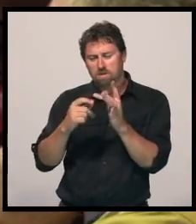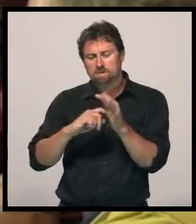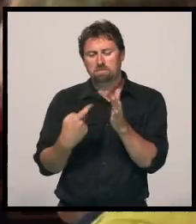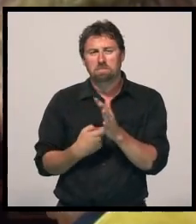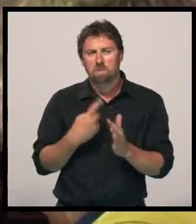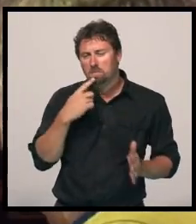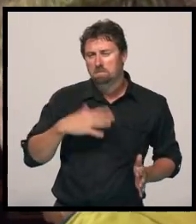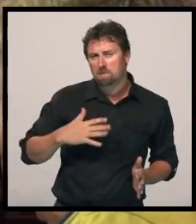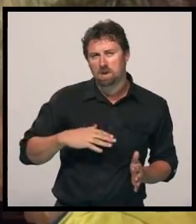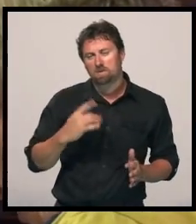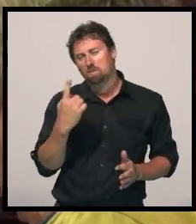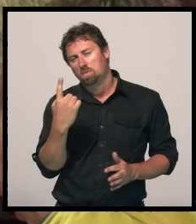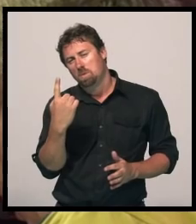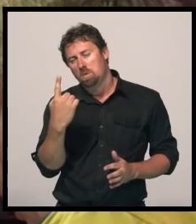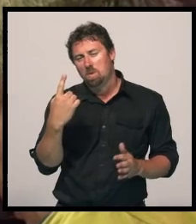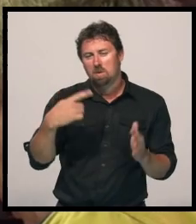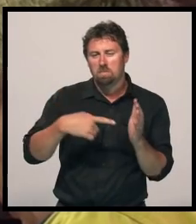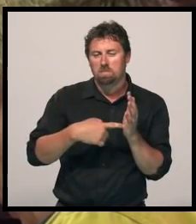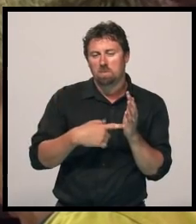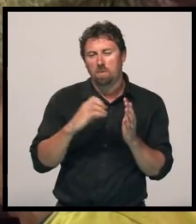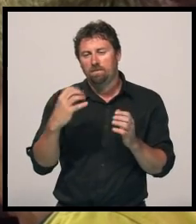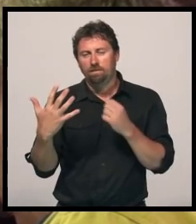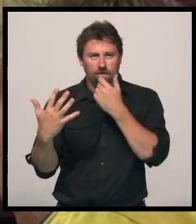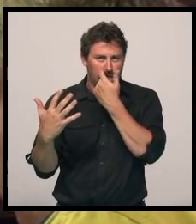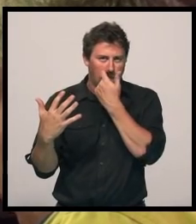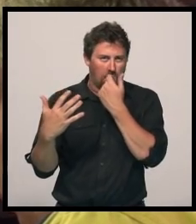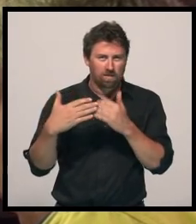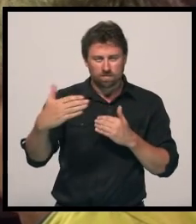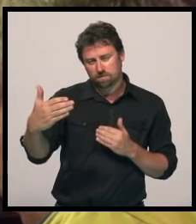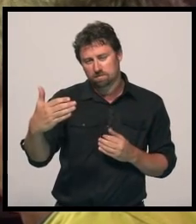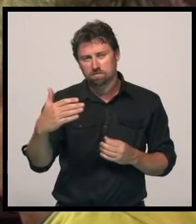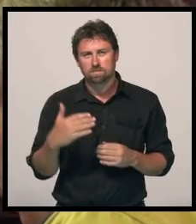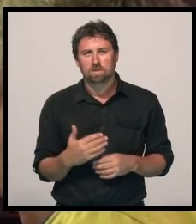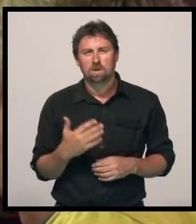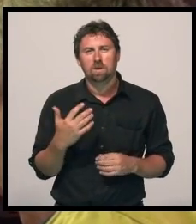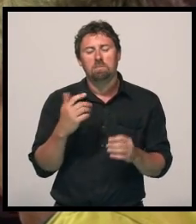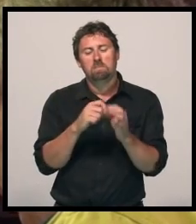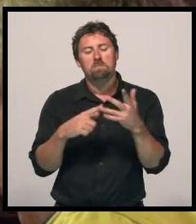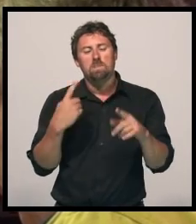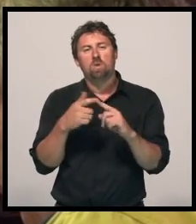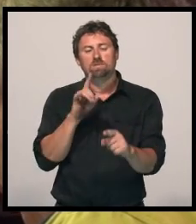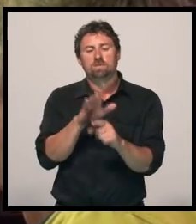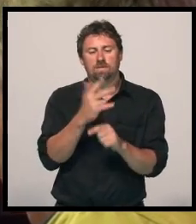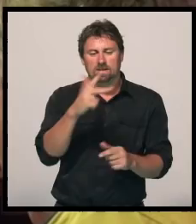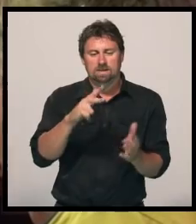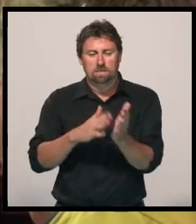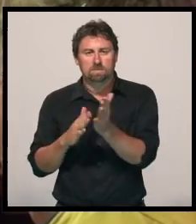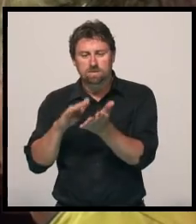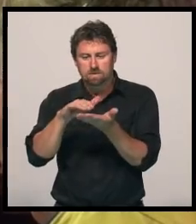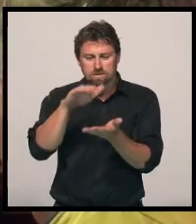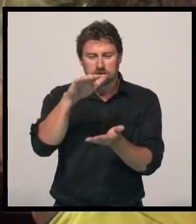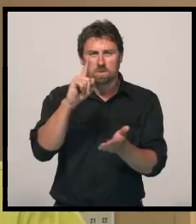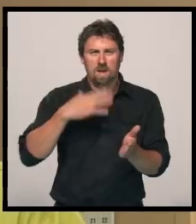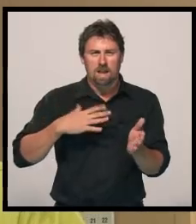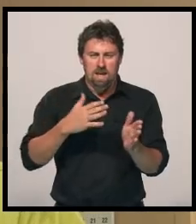a metre and fifty, but the box, the finished height is about 80mm high, so what would I need width